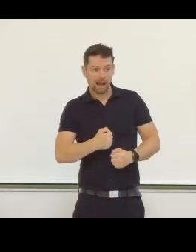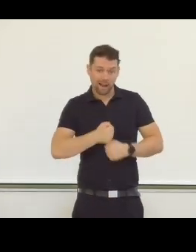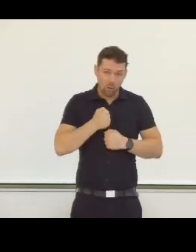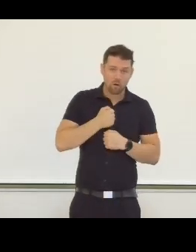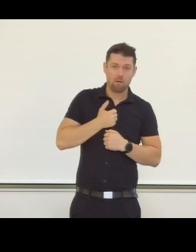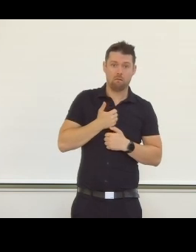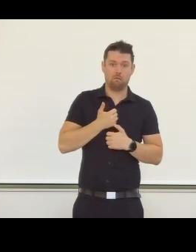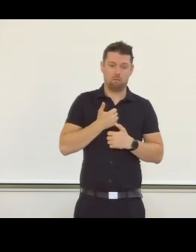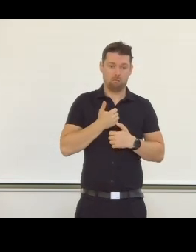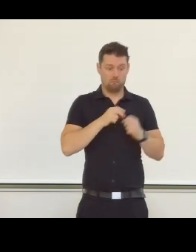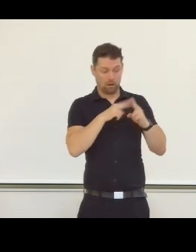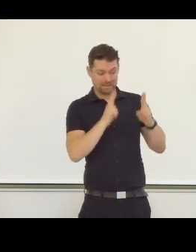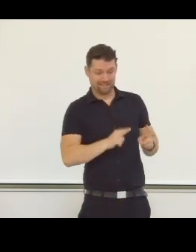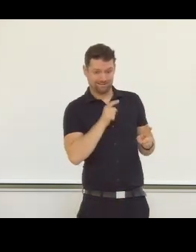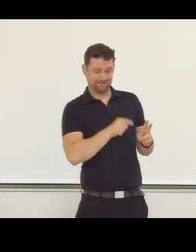habitat,